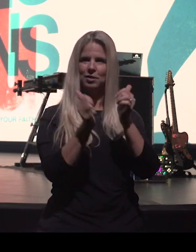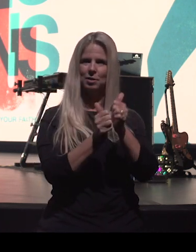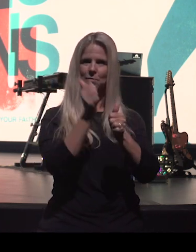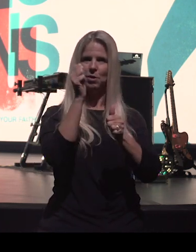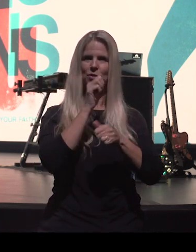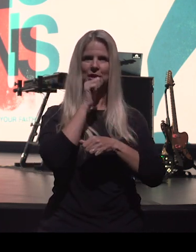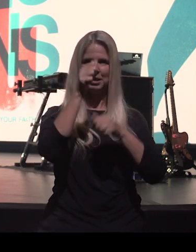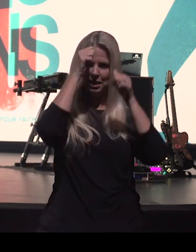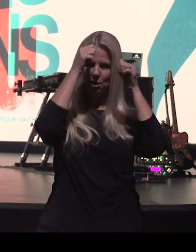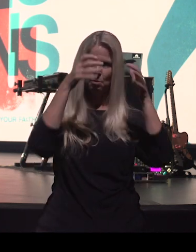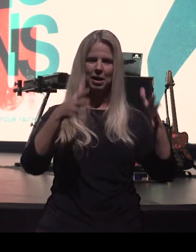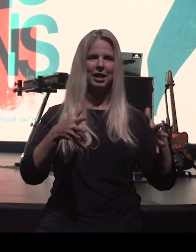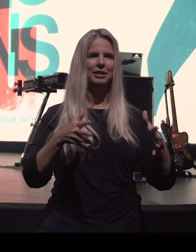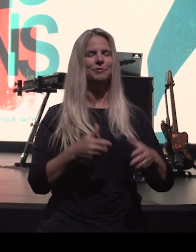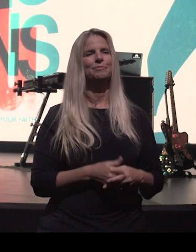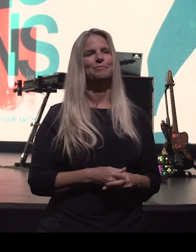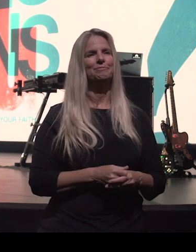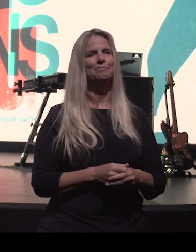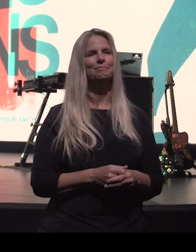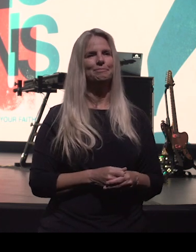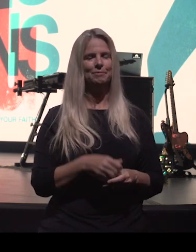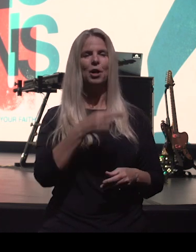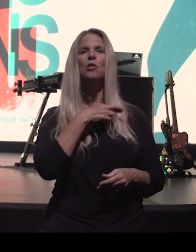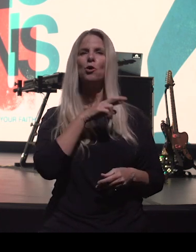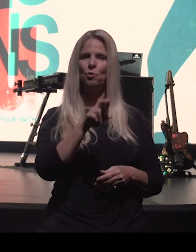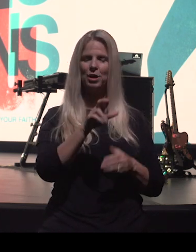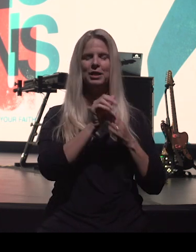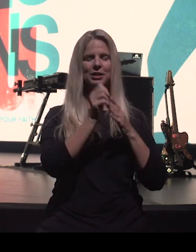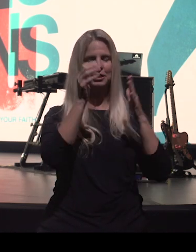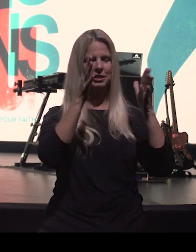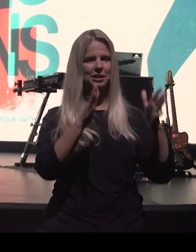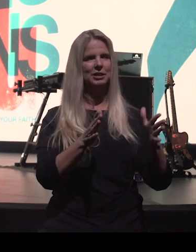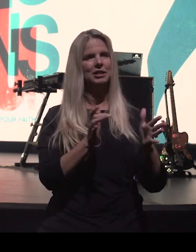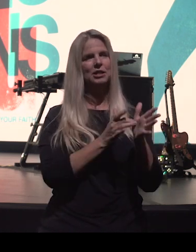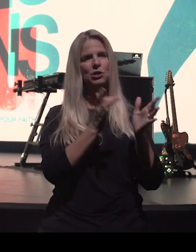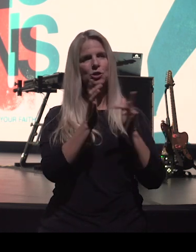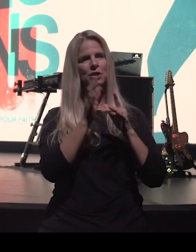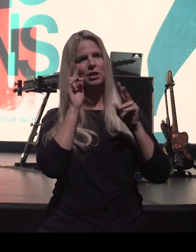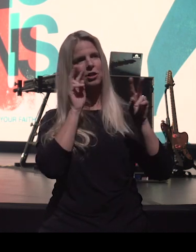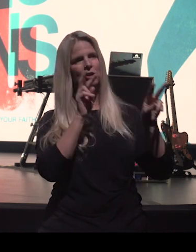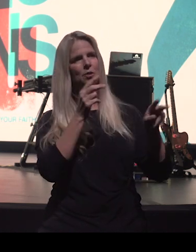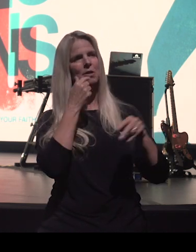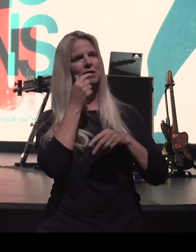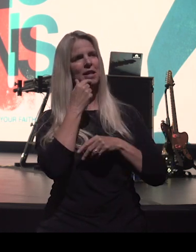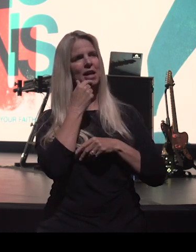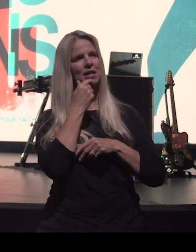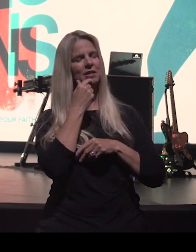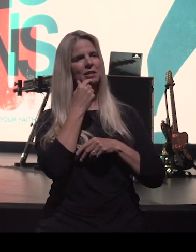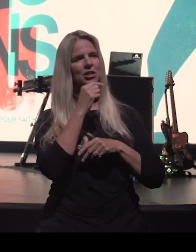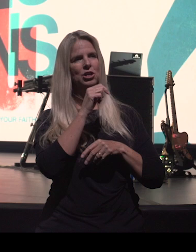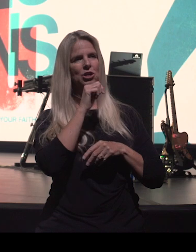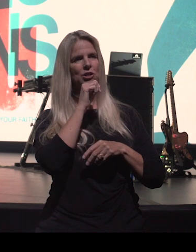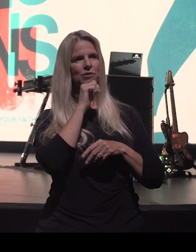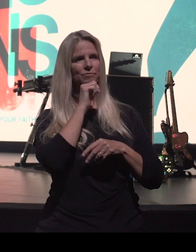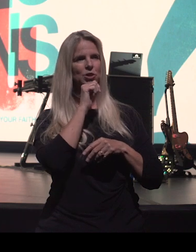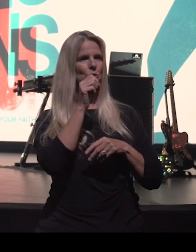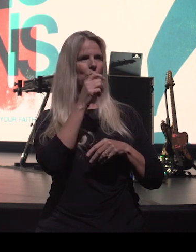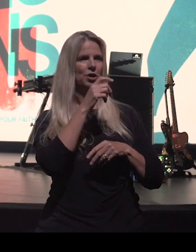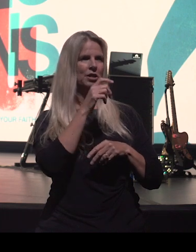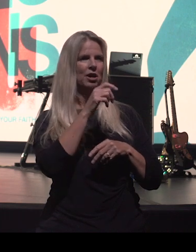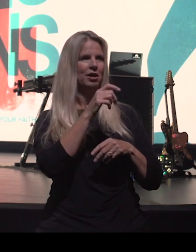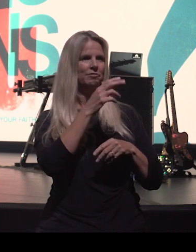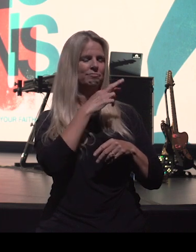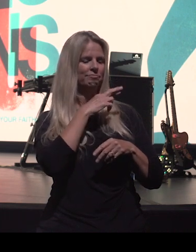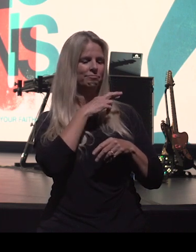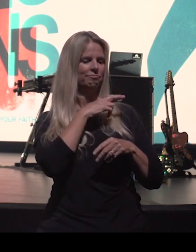most? The Pharisees. Jesus looks at the Pharisees and says, you are the least spiritual people in the room, the people that knew the